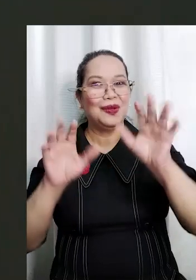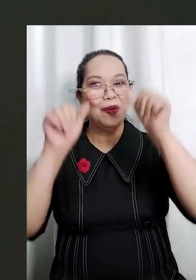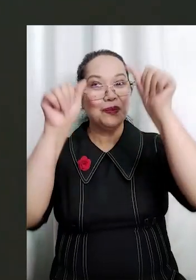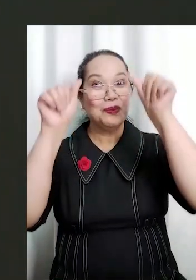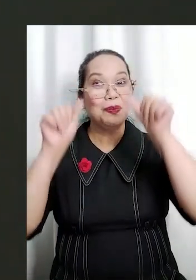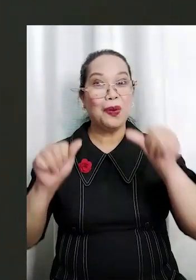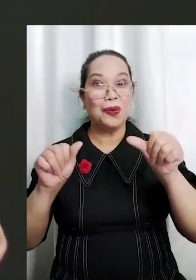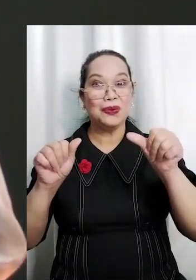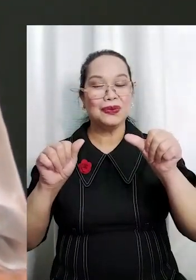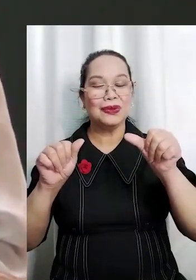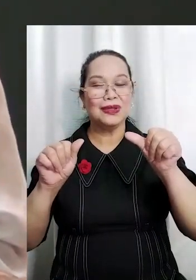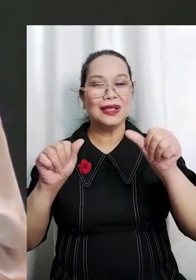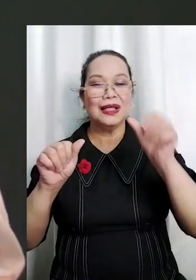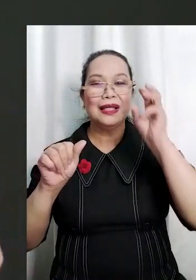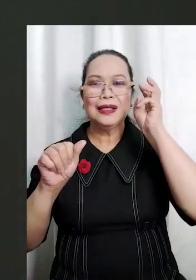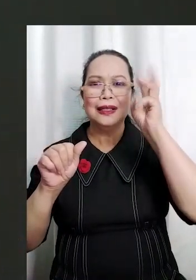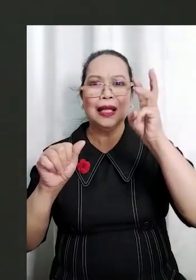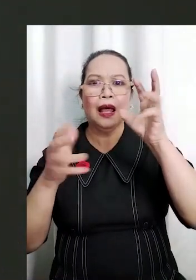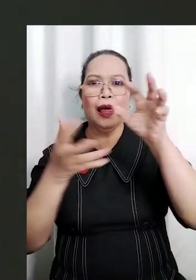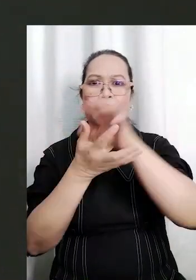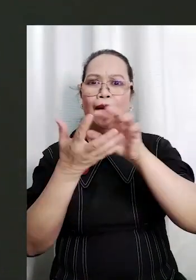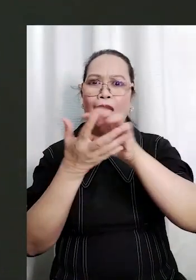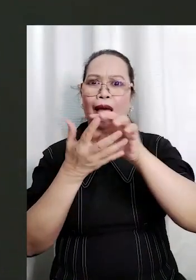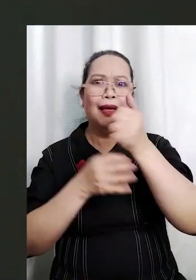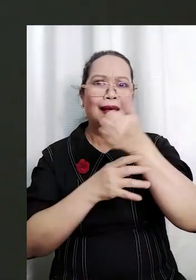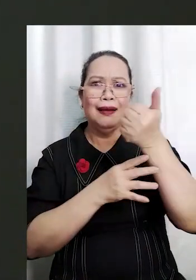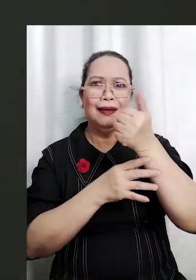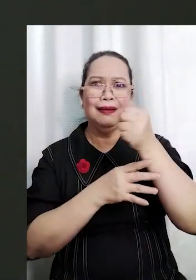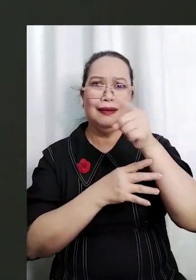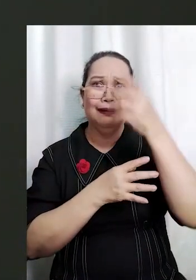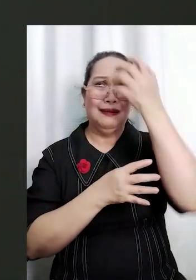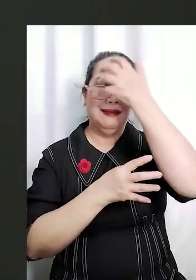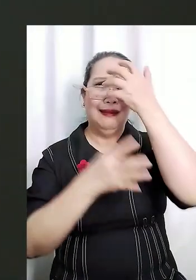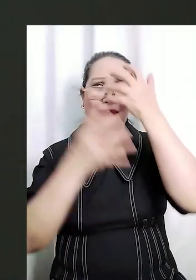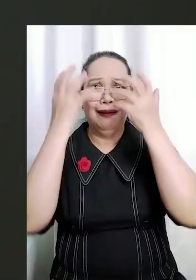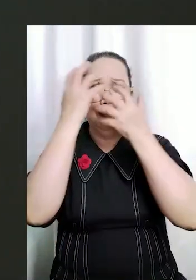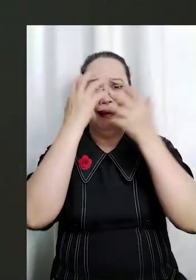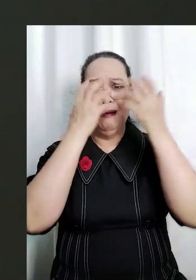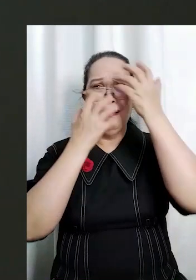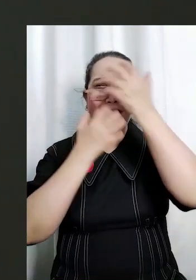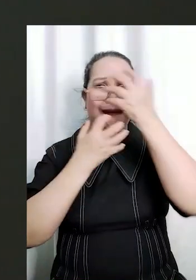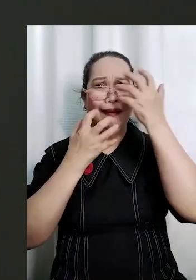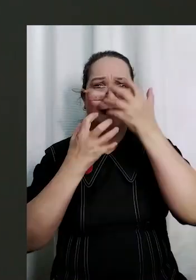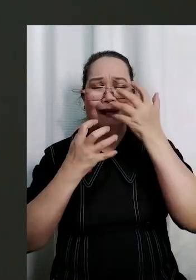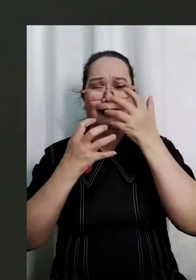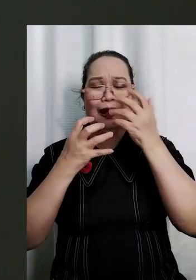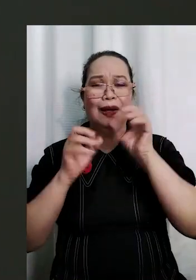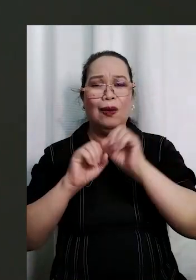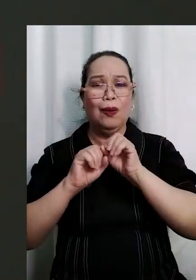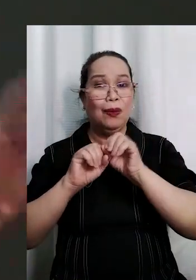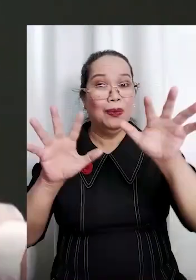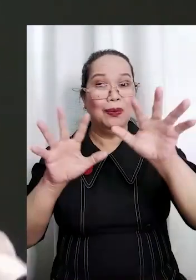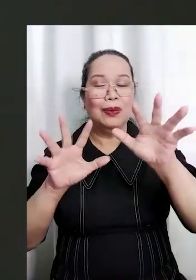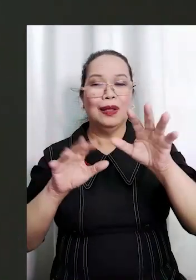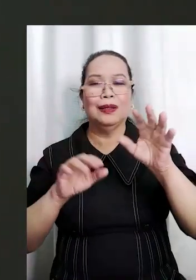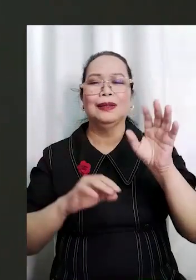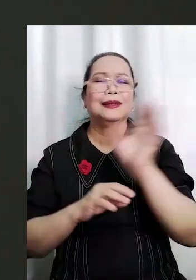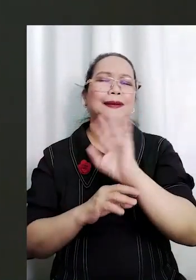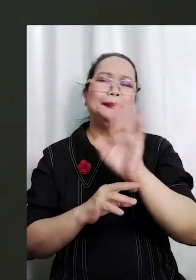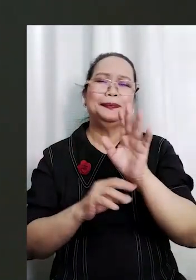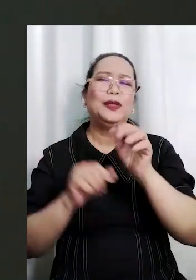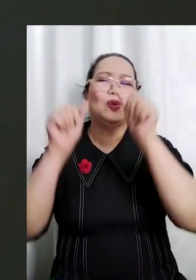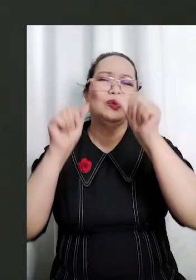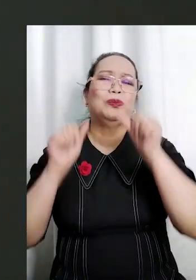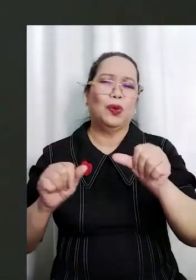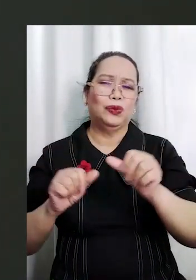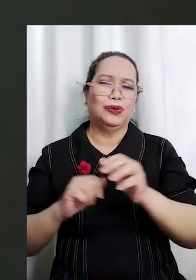post na nakakagulo sa isip ng iba. Kung nakagulo sa isip mo, maguguluhan ng iba, huwag mo nang